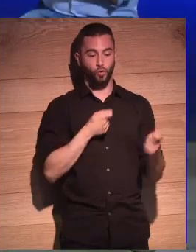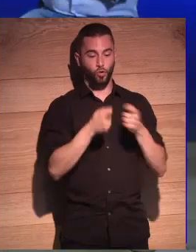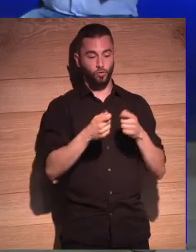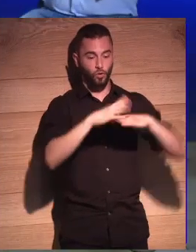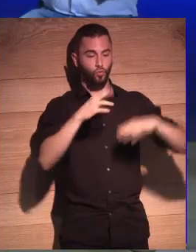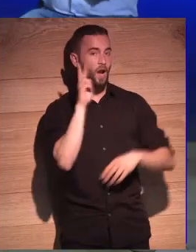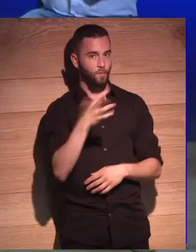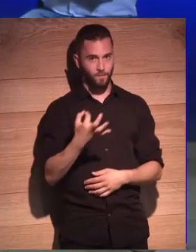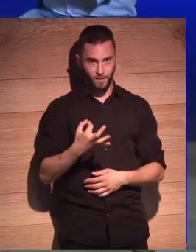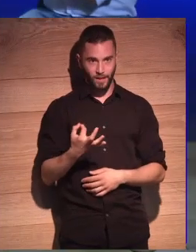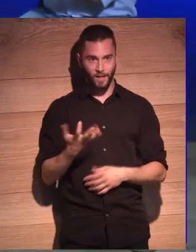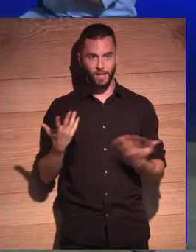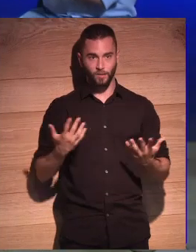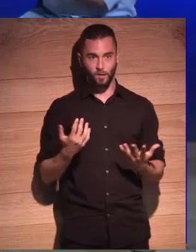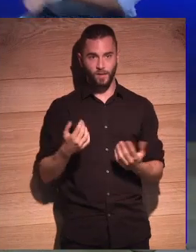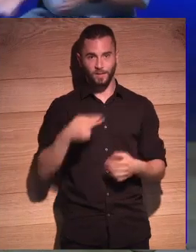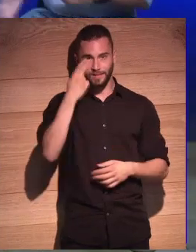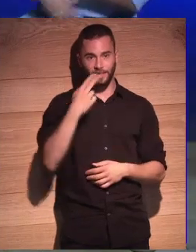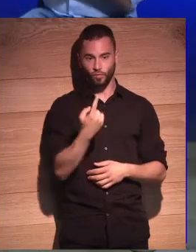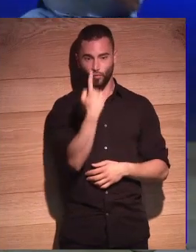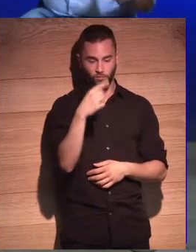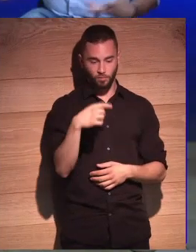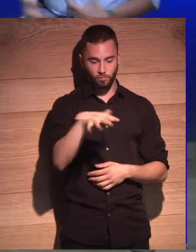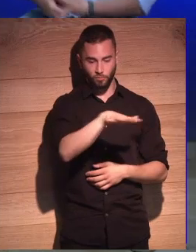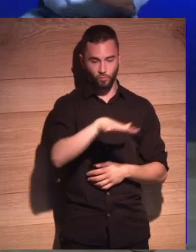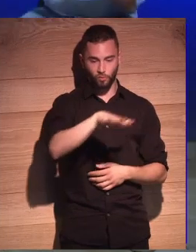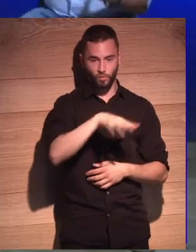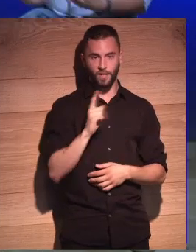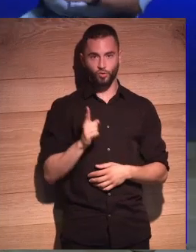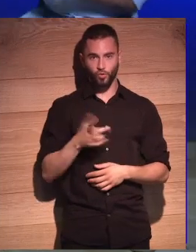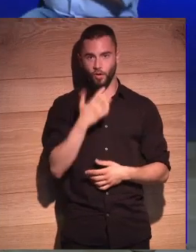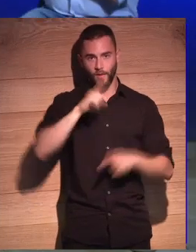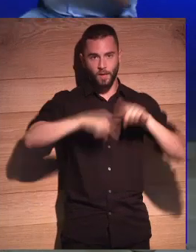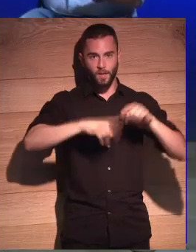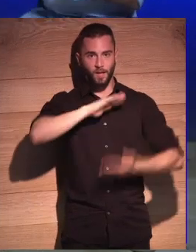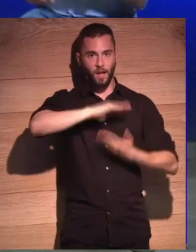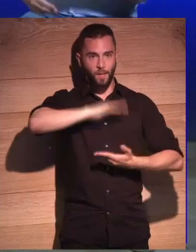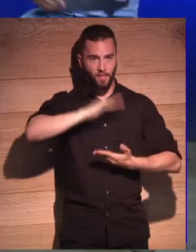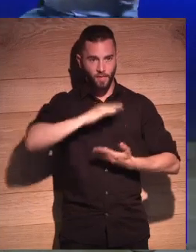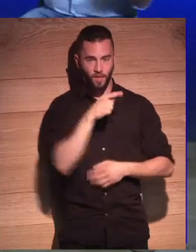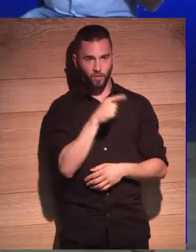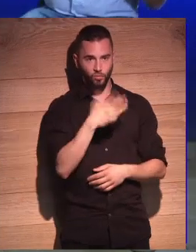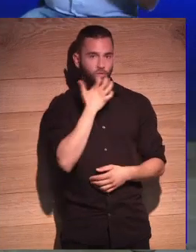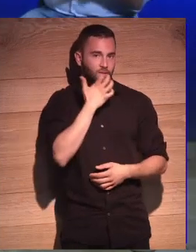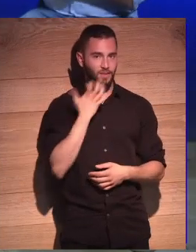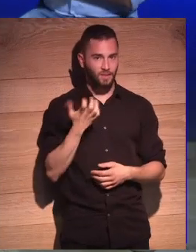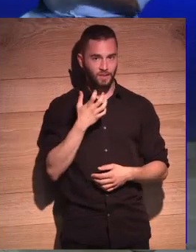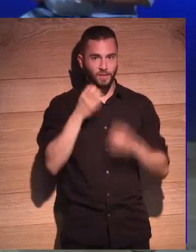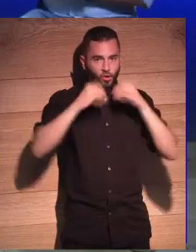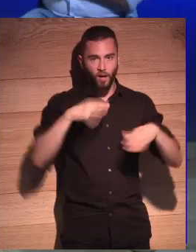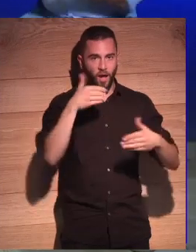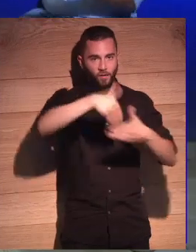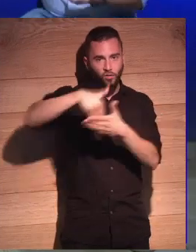control what the user is seeing. So the interesting thing is just at one place. It depends on the capability of the storytelling that you want to have